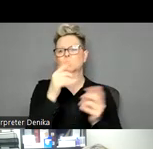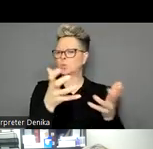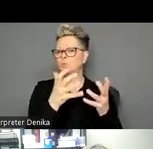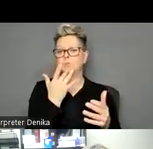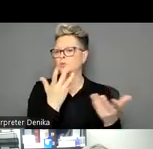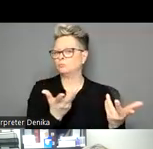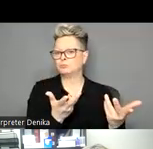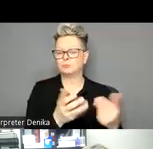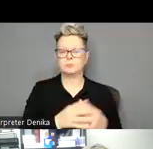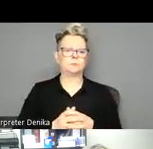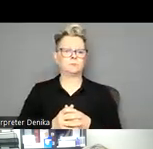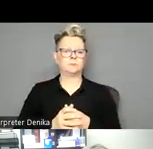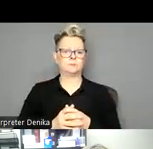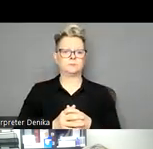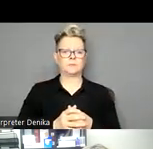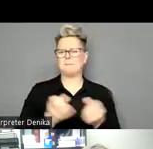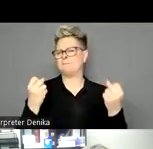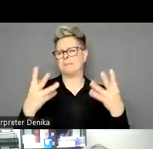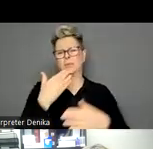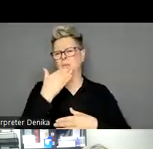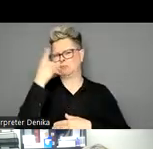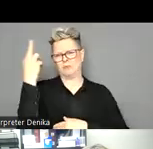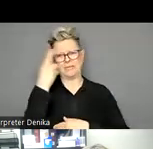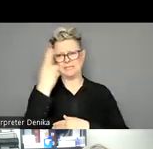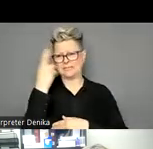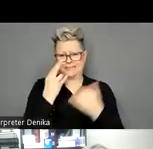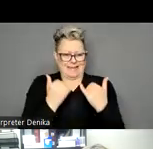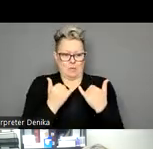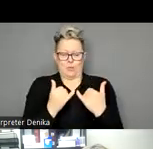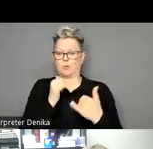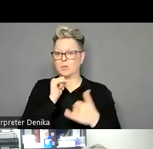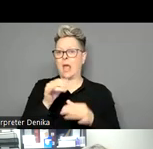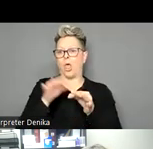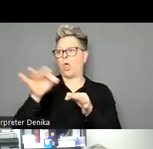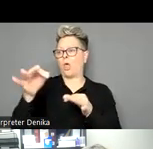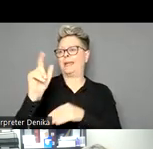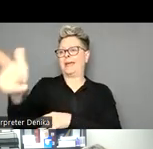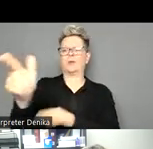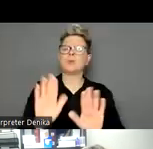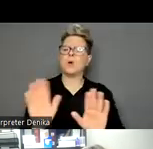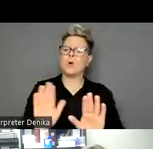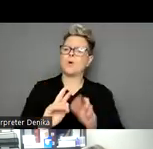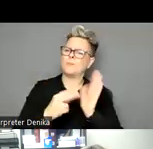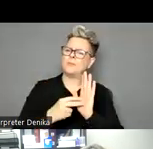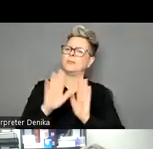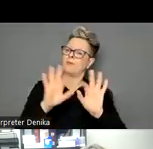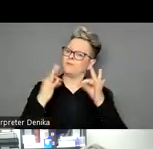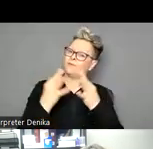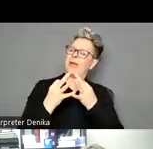again, there's lots of good reasons to get one in place sooner rather than later, is particularly for reducing the stress on your loved ones.